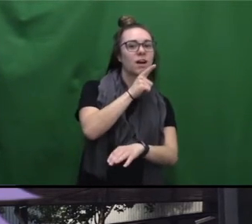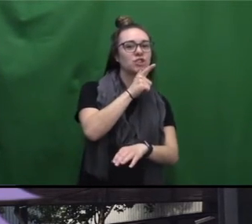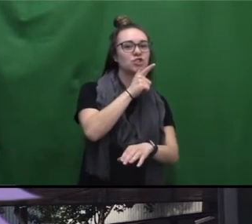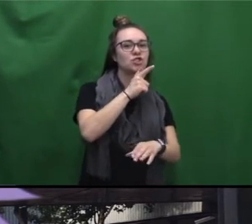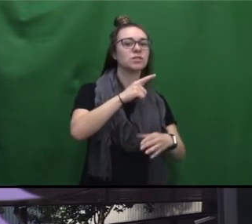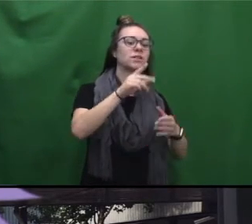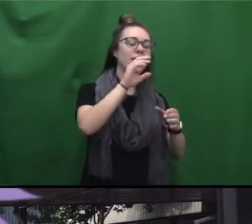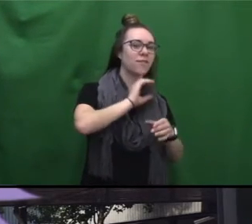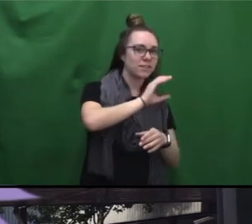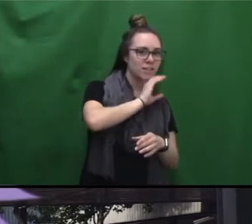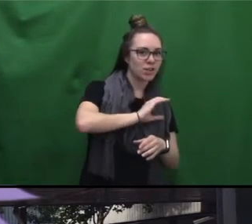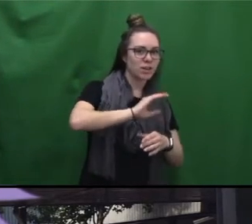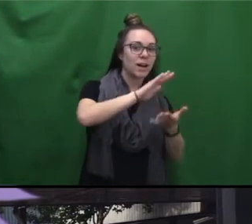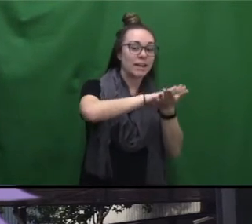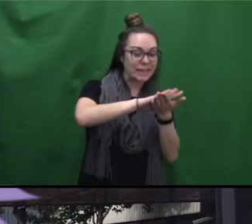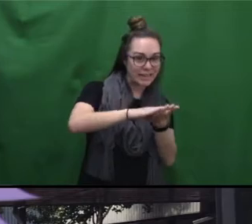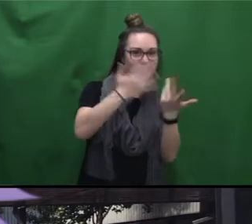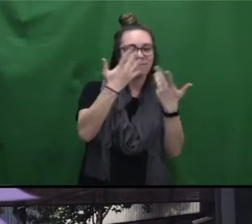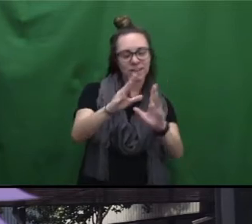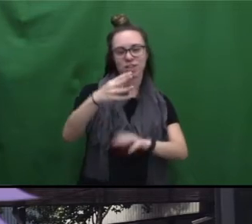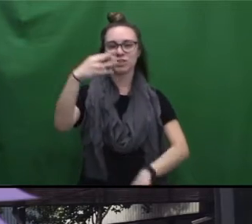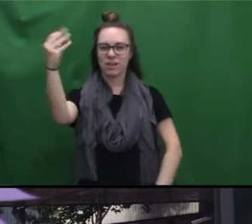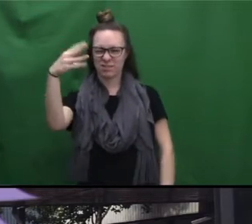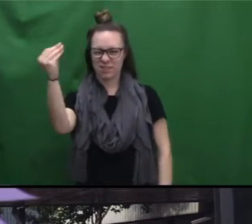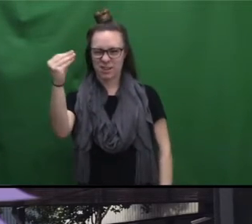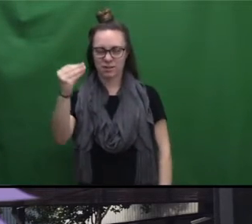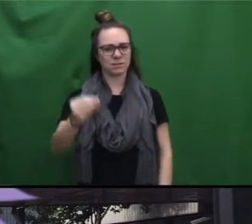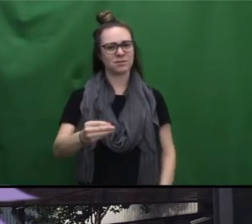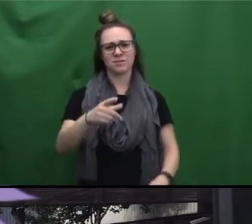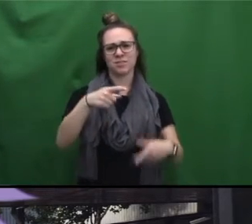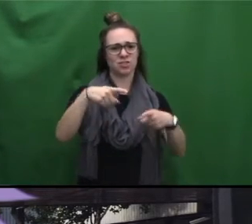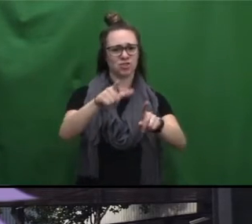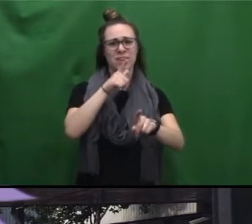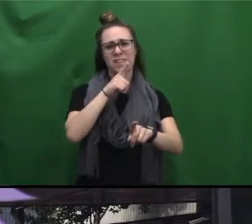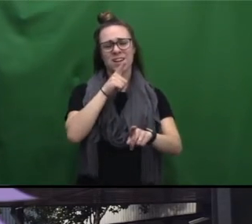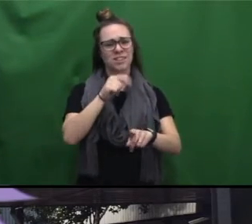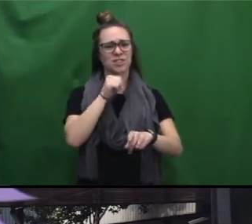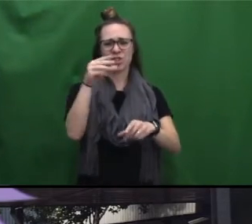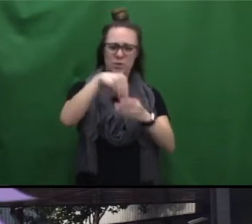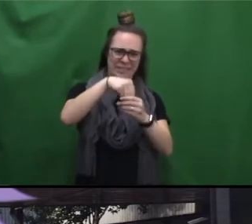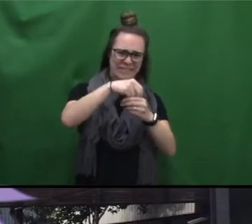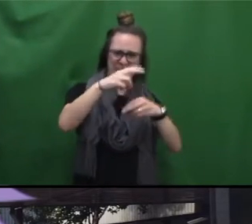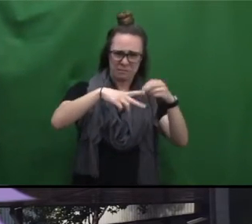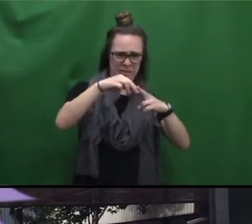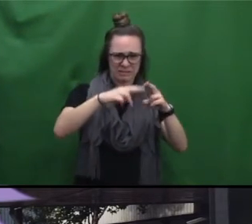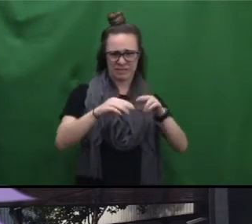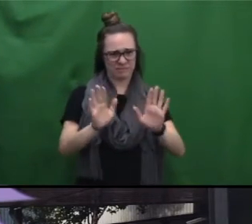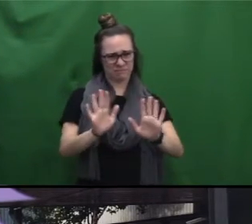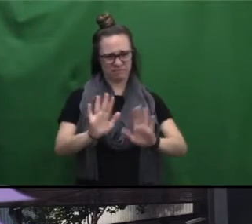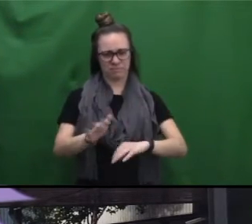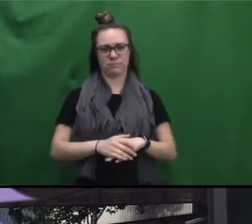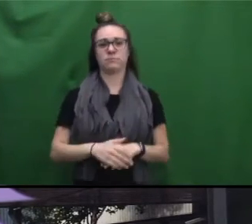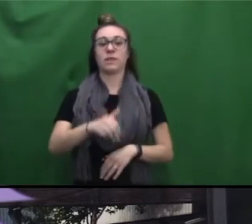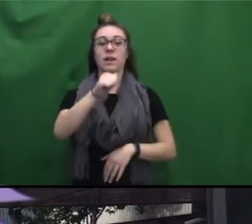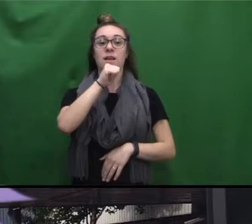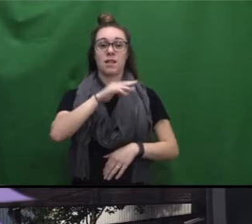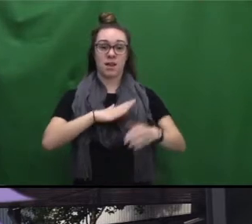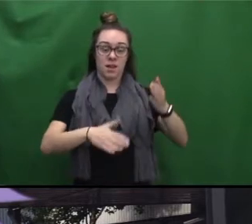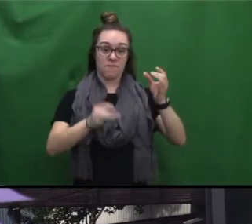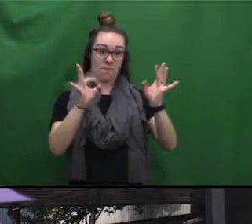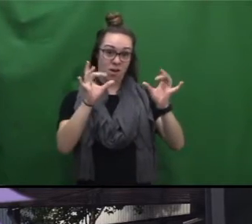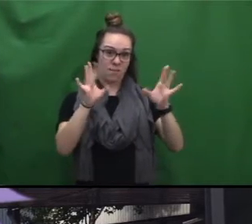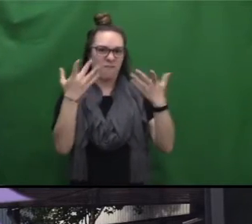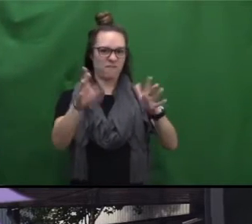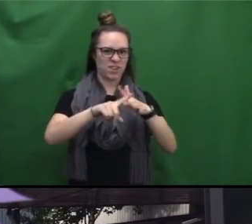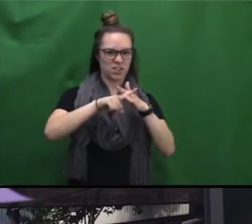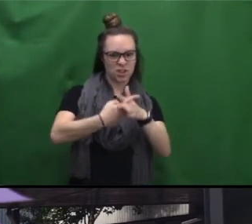lunch, and then when you're done eating, clean up, and then you can go inside. Lobos, please stare at the wings during lunch, please. Lady Lobos girls